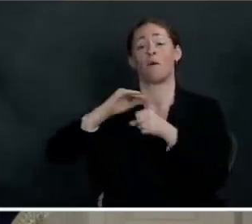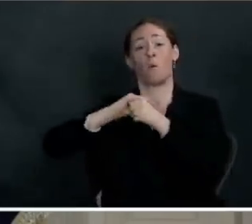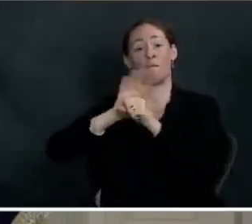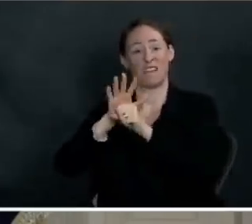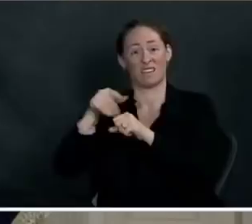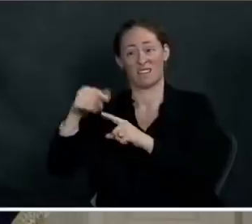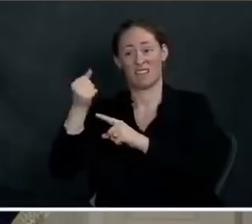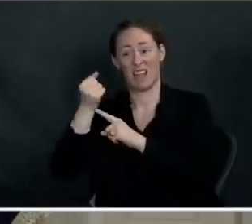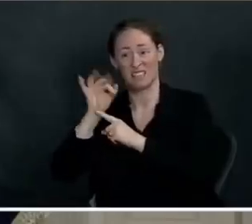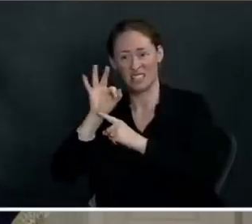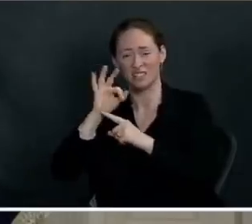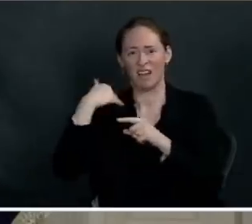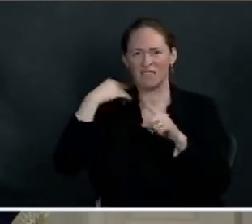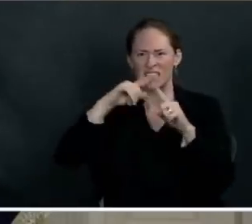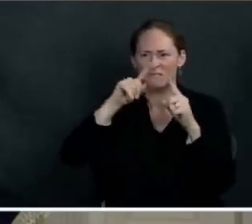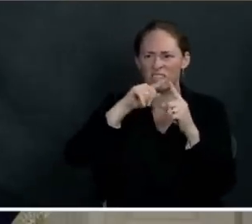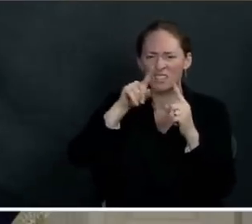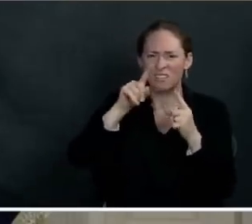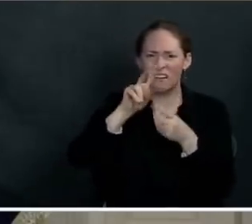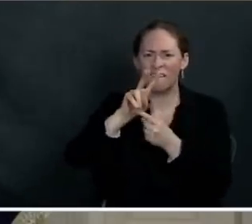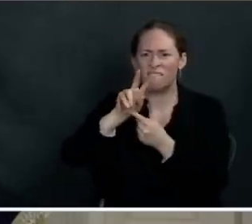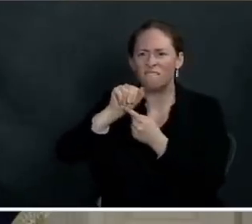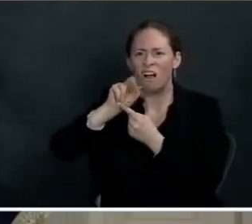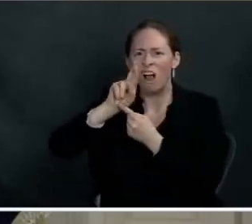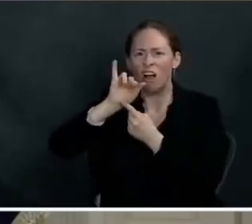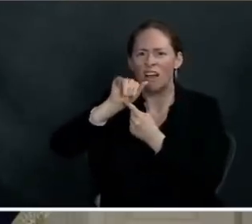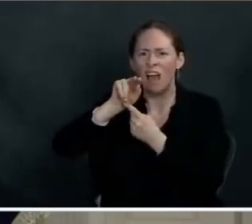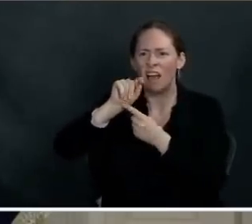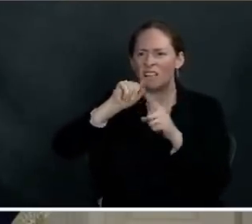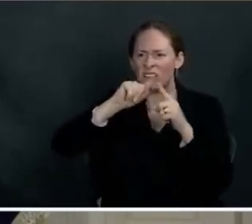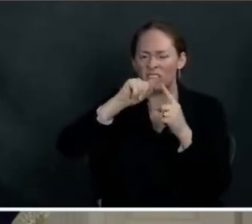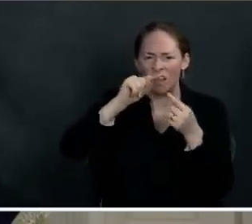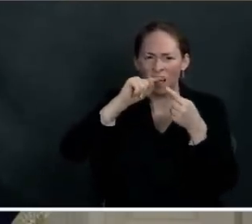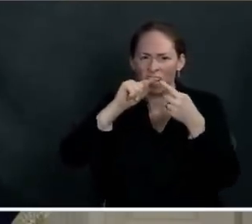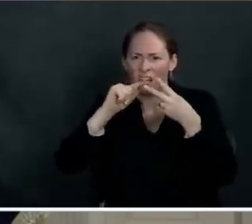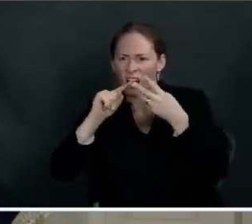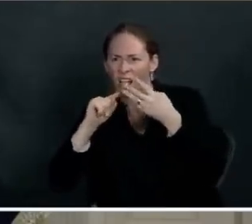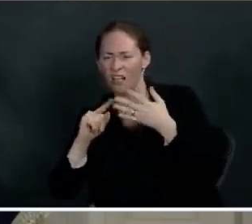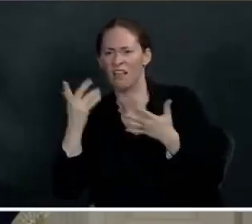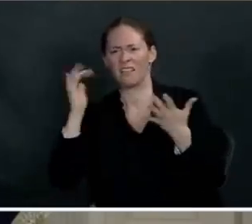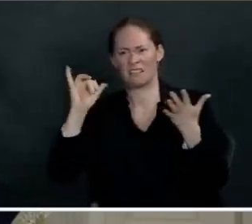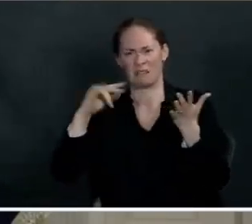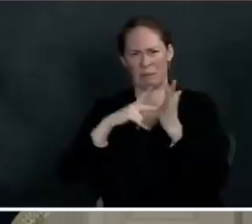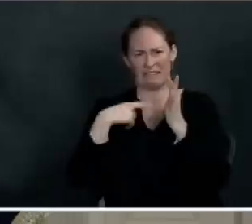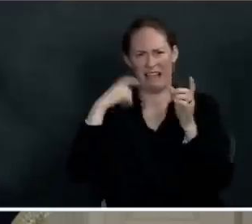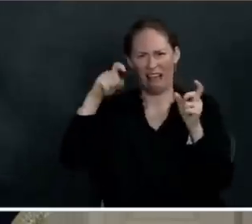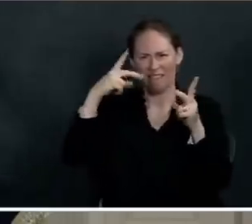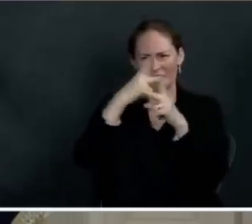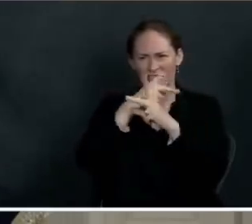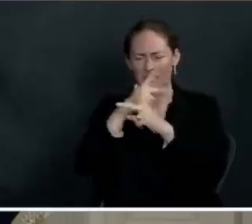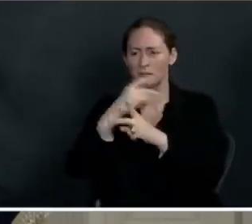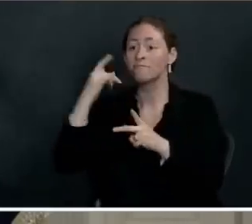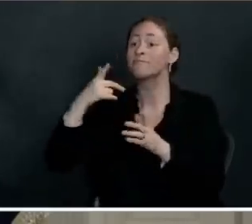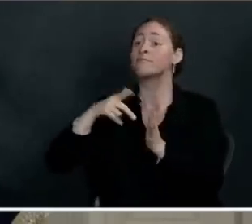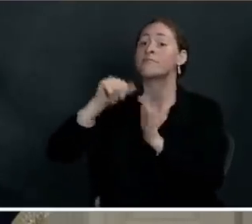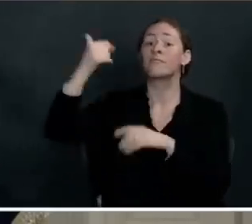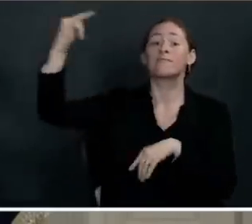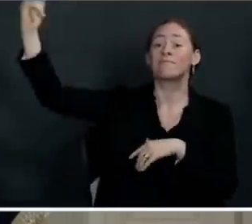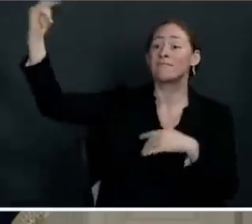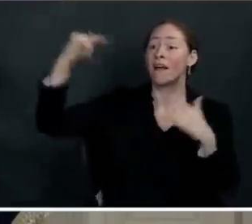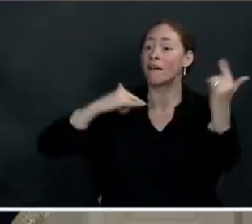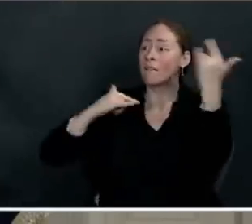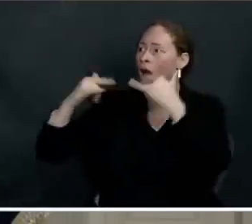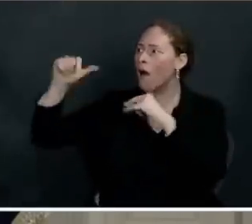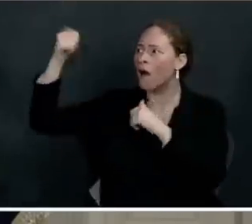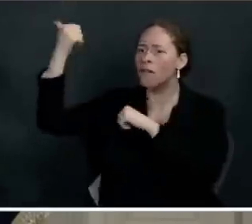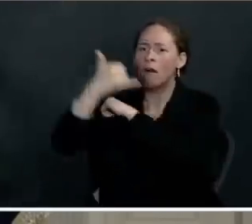we are instituting new measures to deal with these individuals flying into the United States from other countries. You've